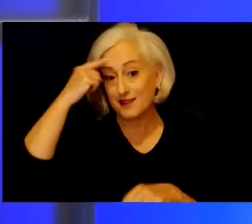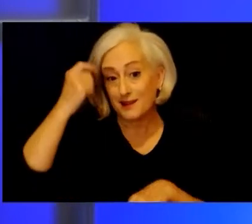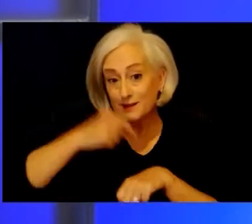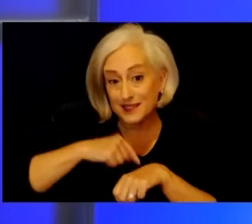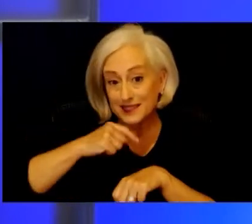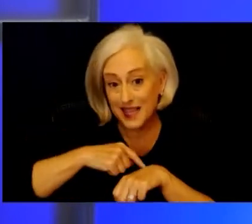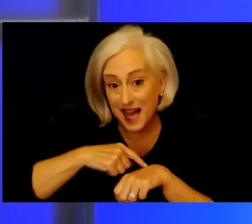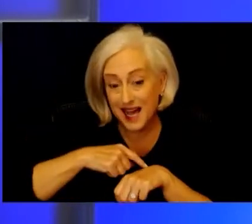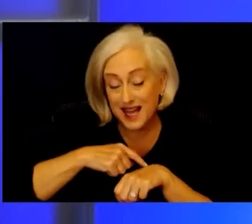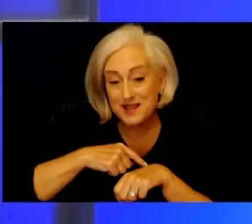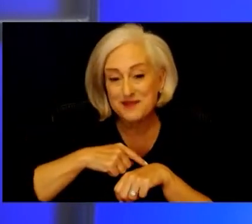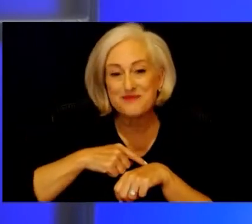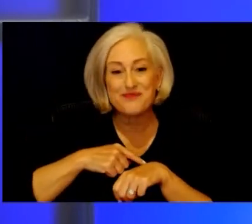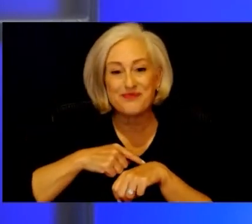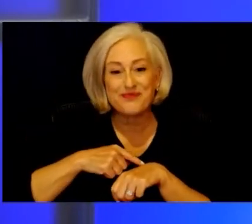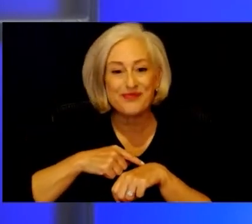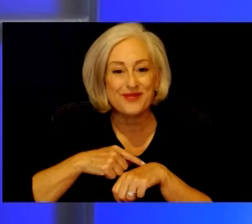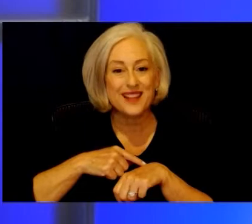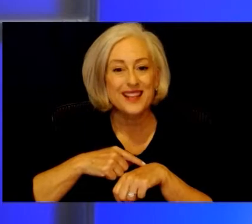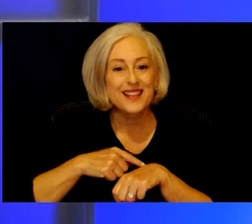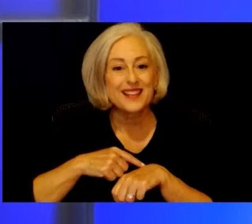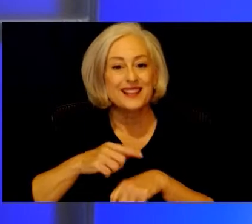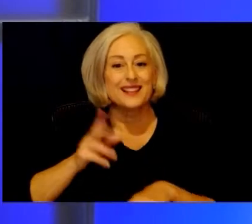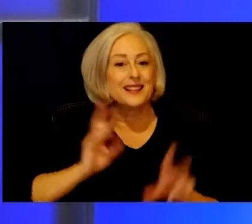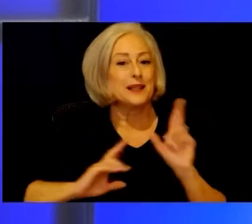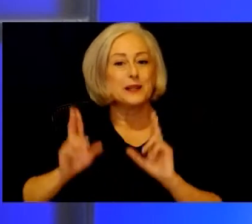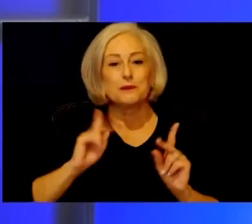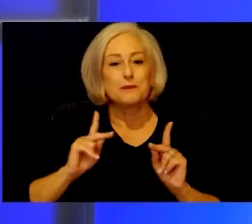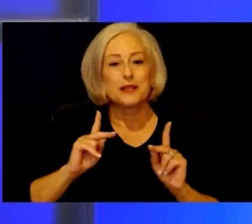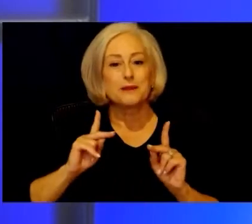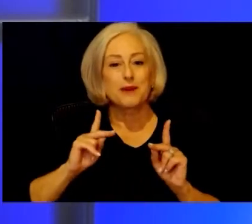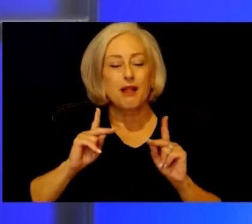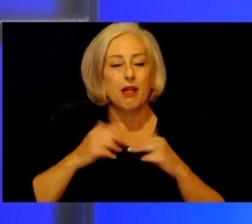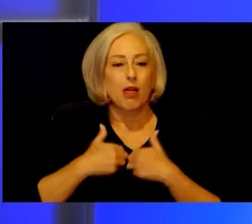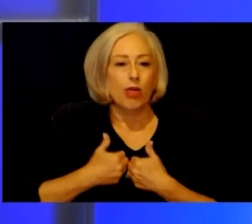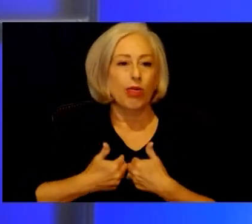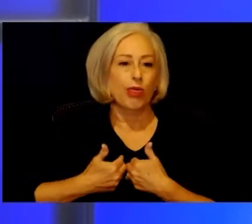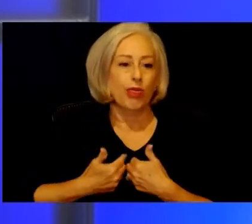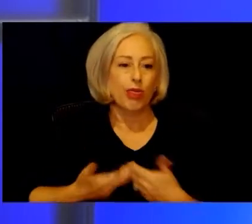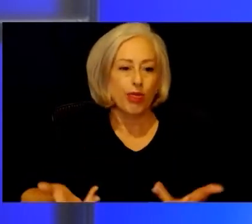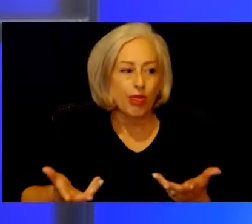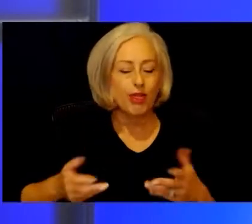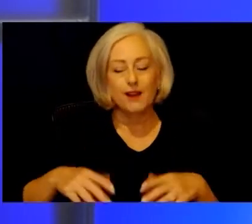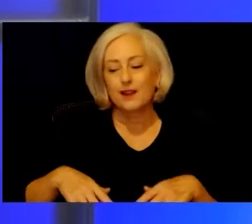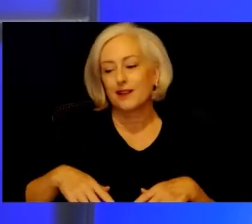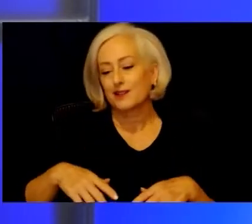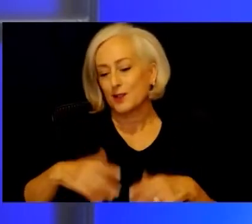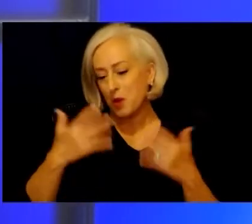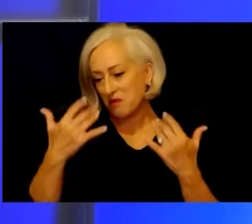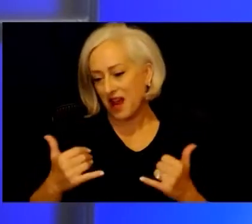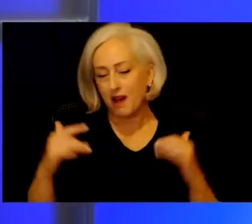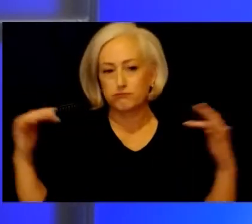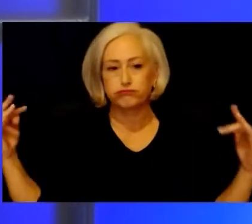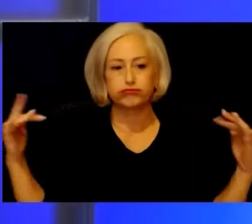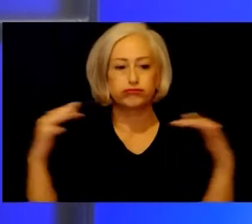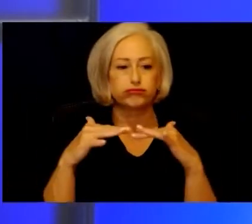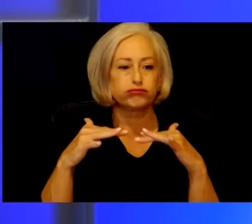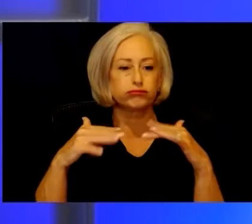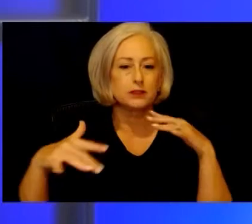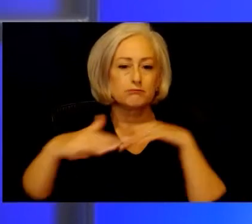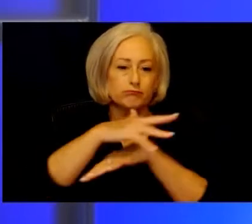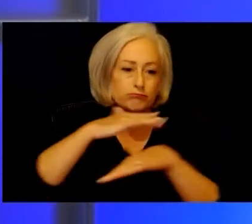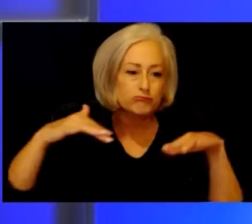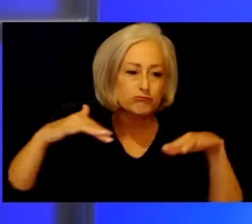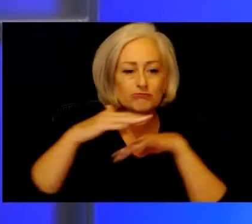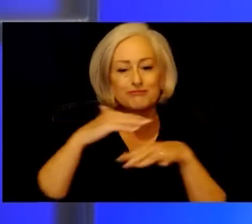of exhaustion, we see probably a lot more, congregations and people mixing and getting together. So I mean, that's always,